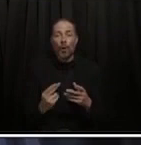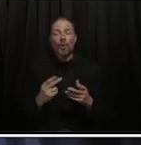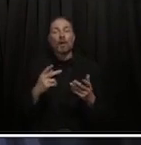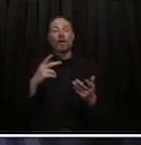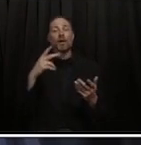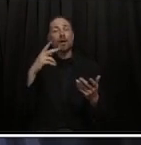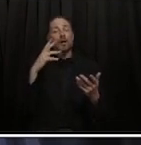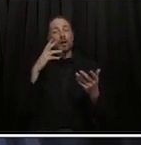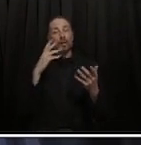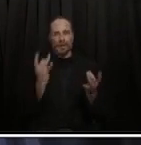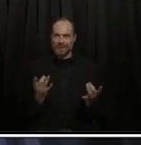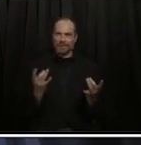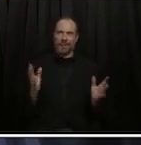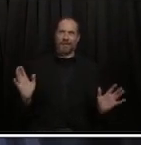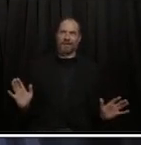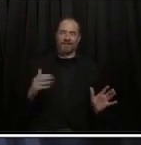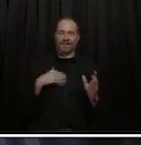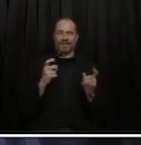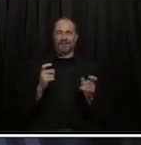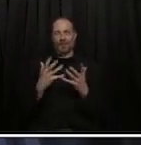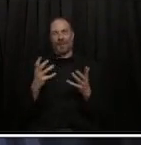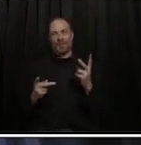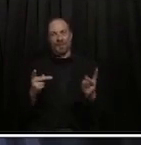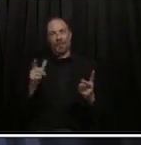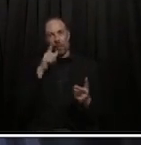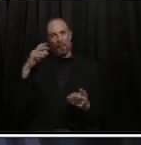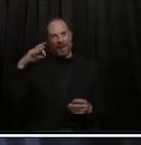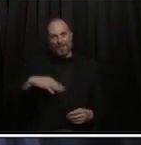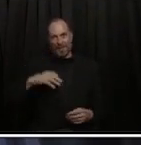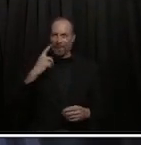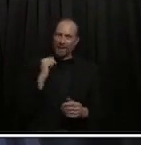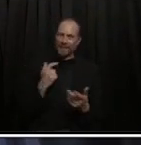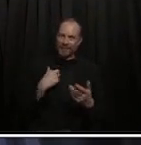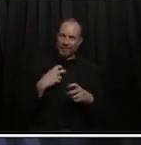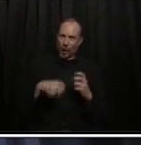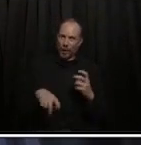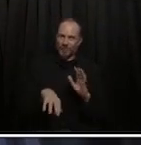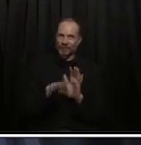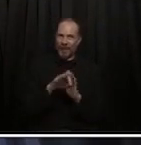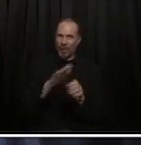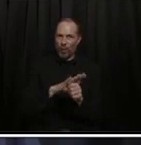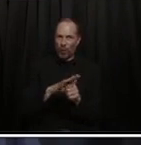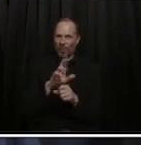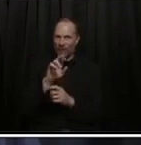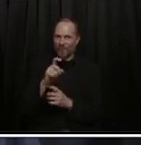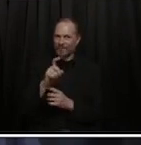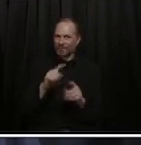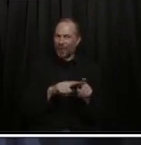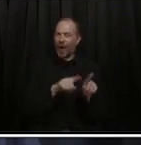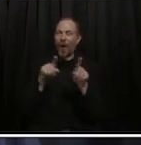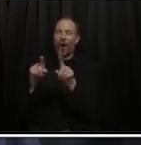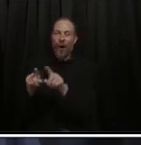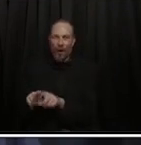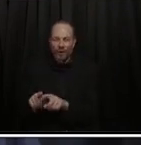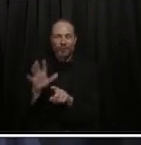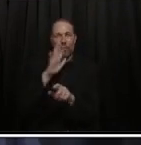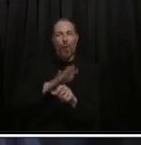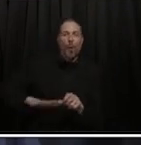peace of mind that it's been giving to so many Coloradans who benefit from this, because they're hard to find at local pharmacies, but also the